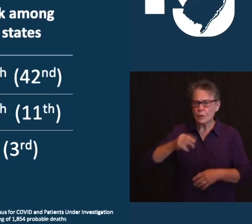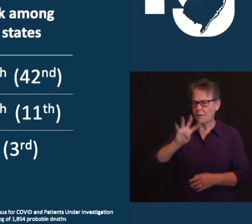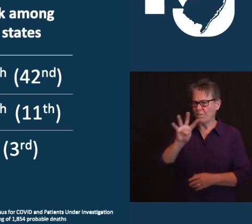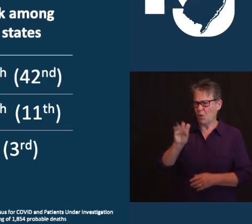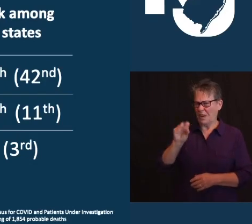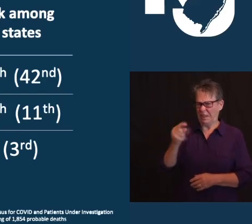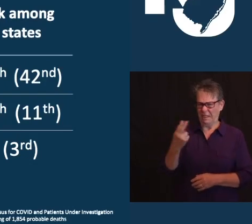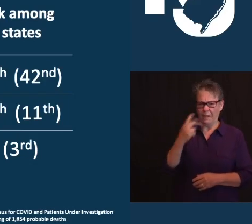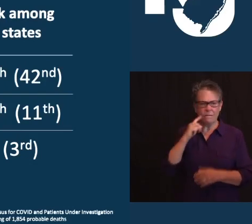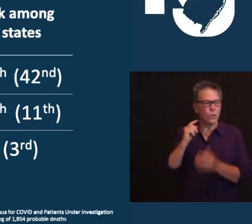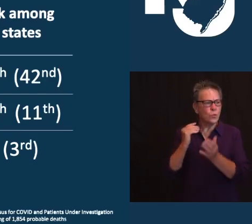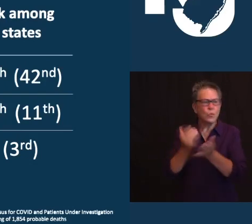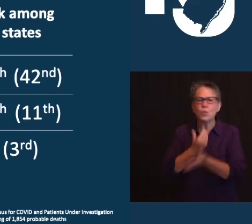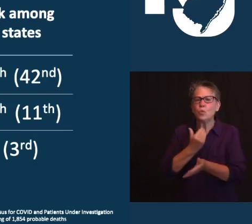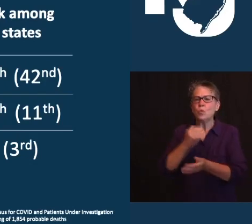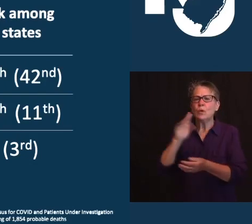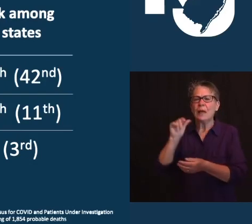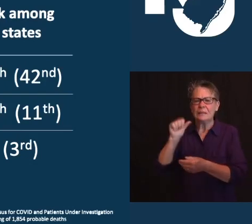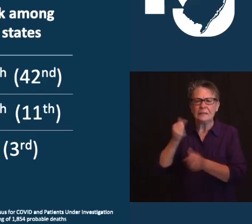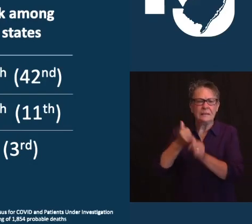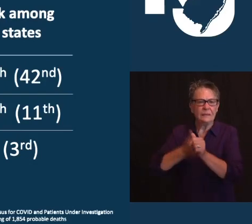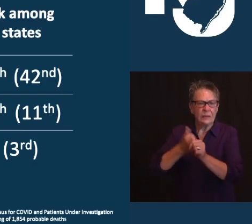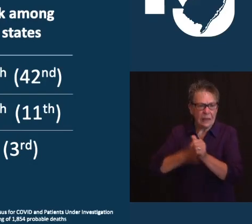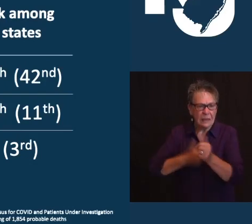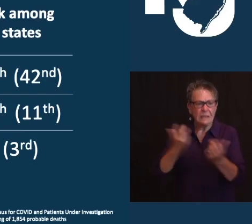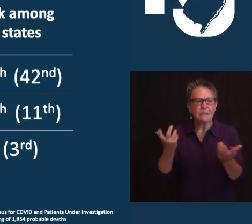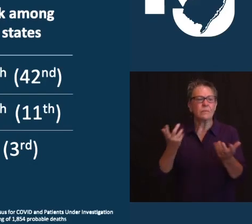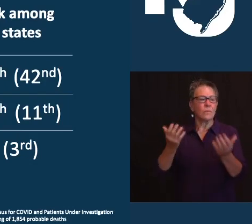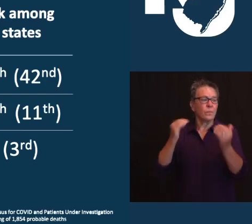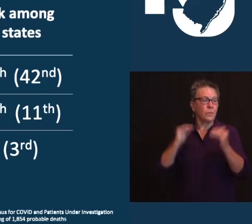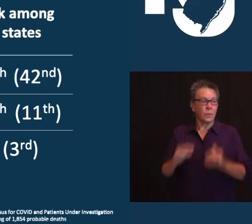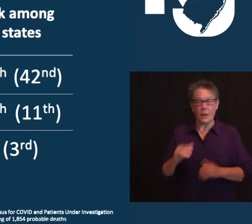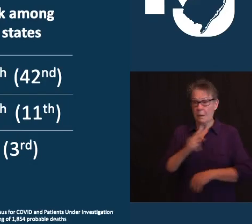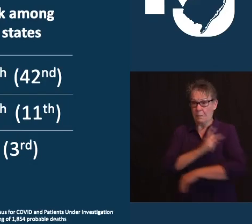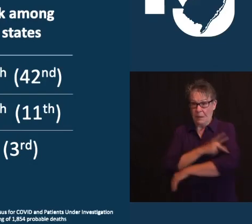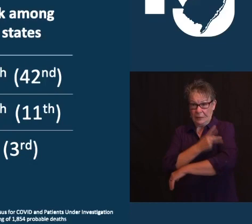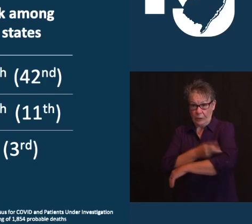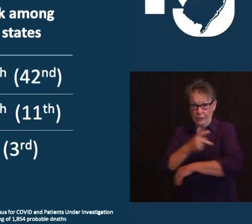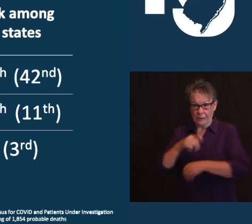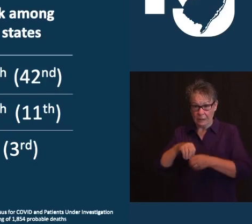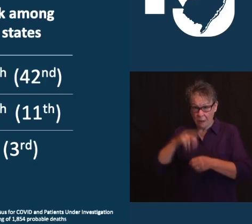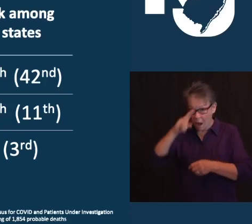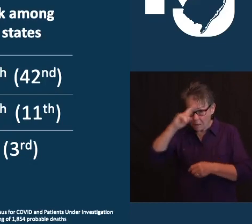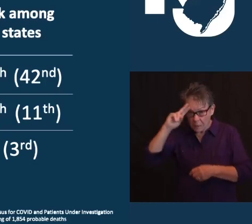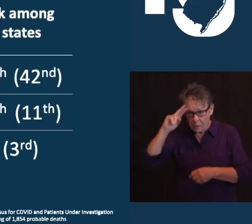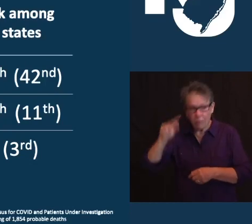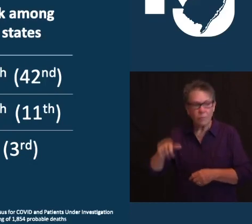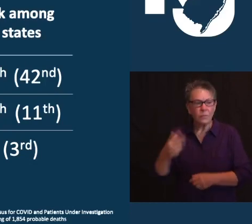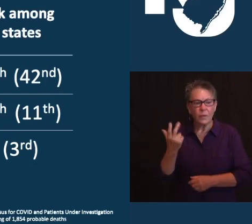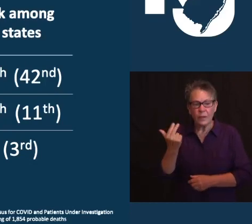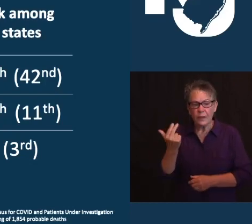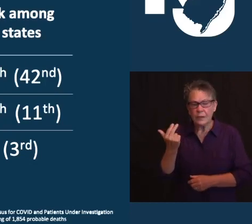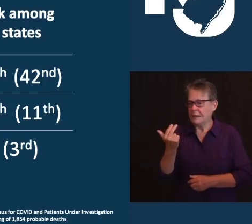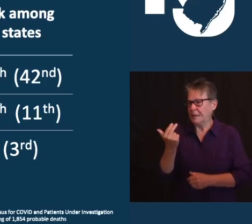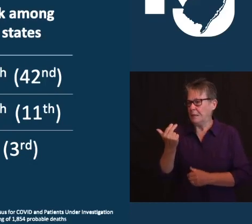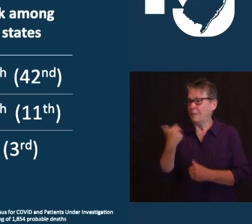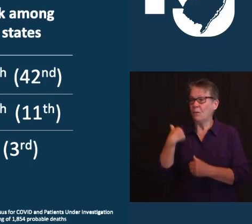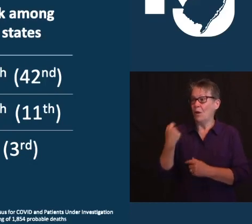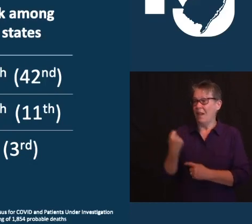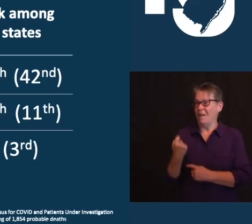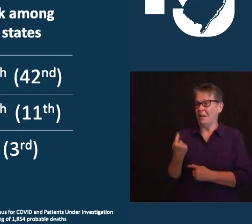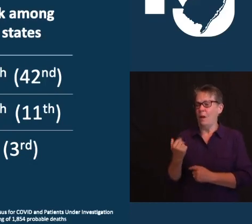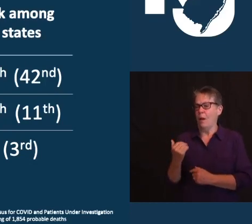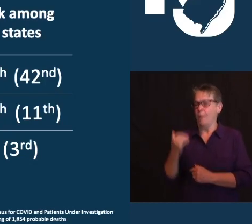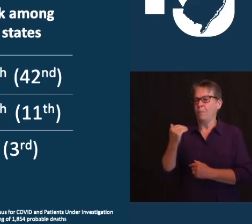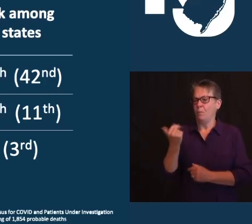distancing, especially on wearing face coverings that can further help slow the rate of transmission, and especially if you've not been tested and